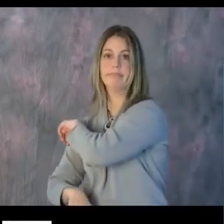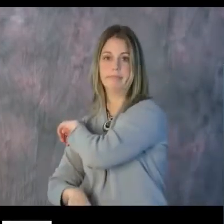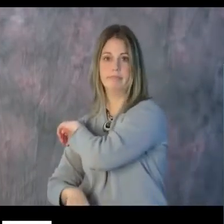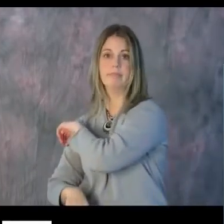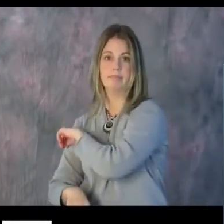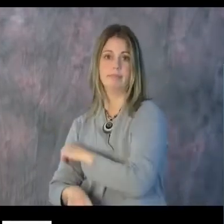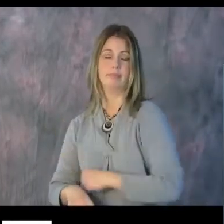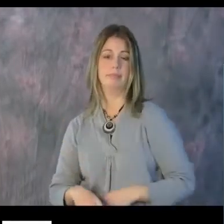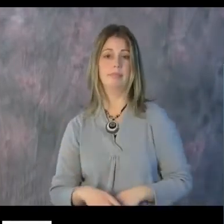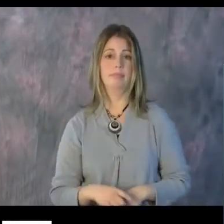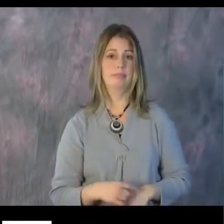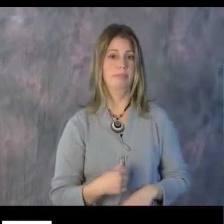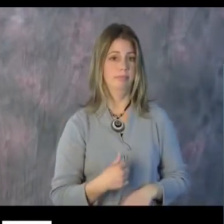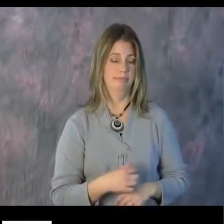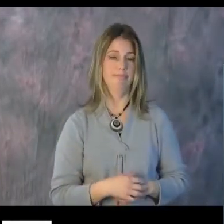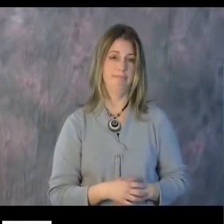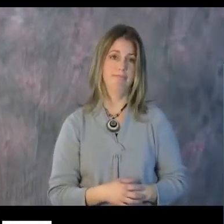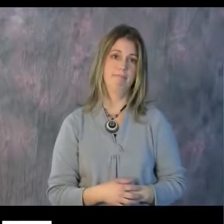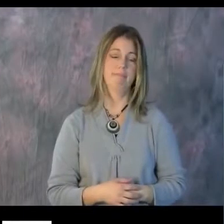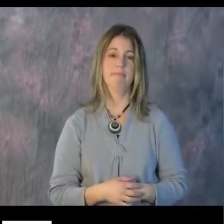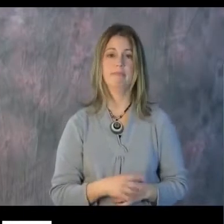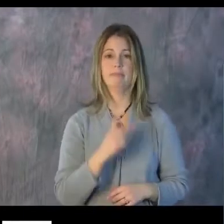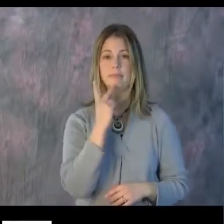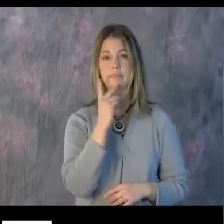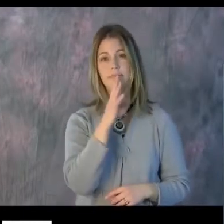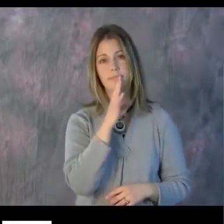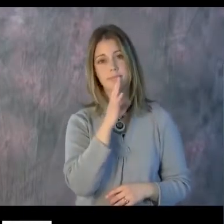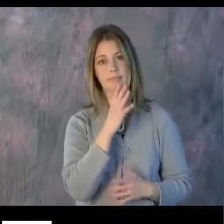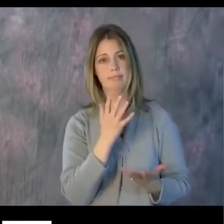Setting limits and giving choices instead of punishment.